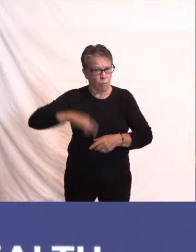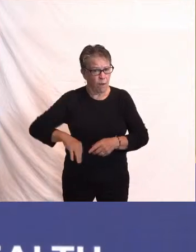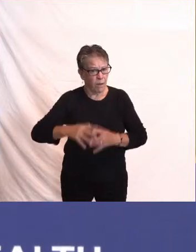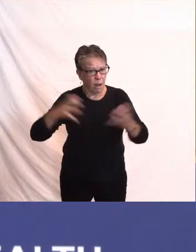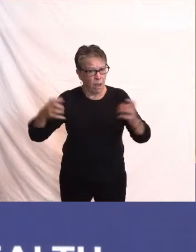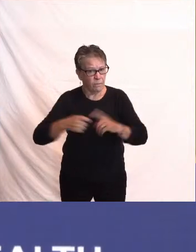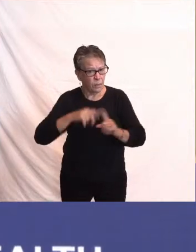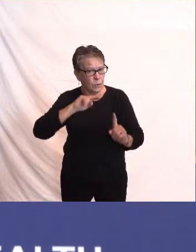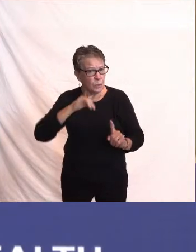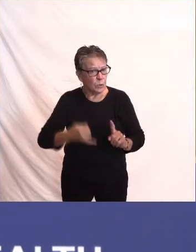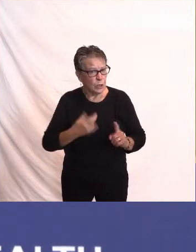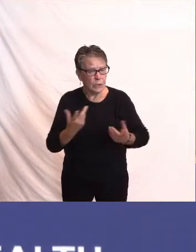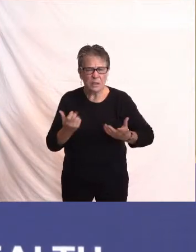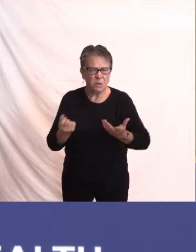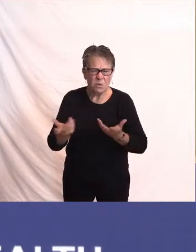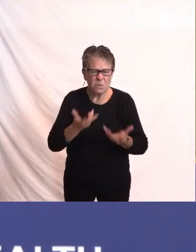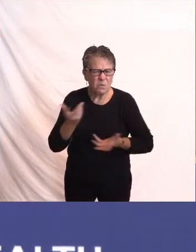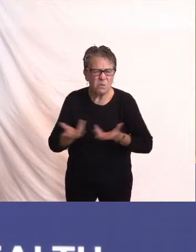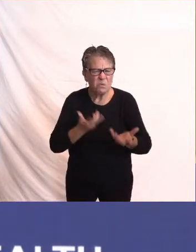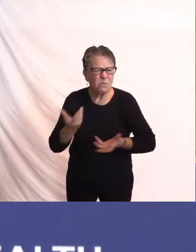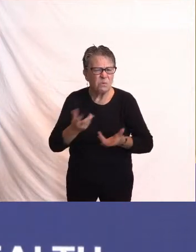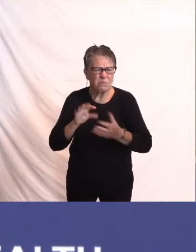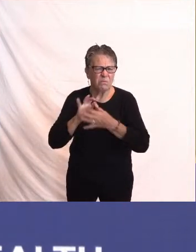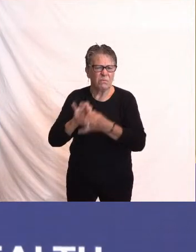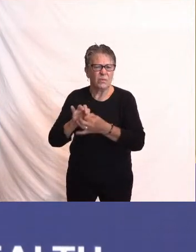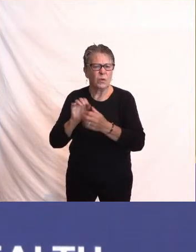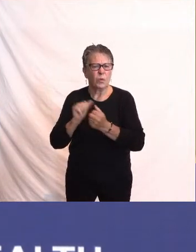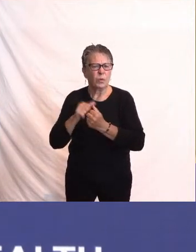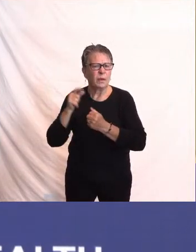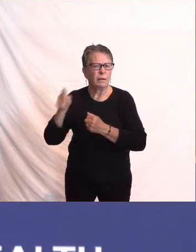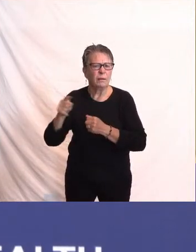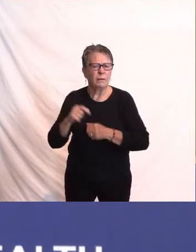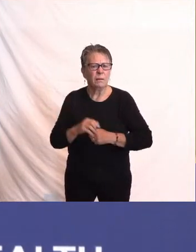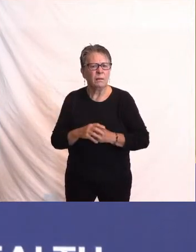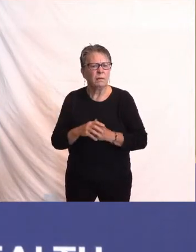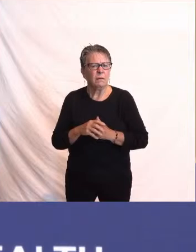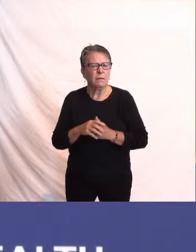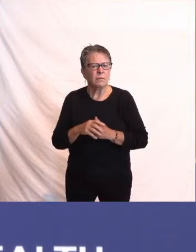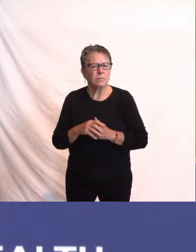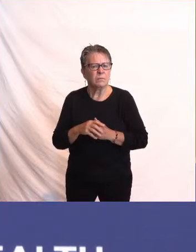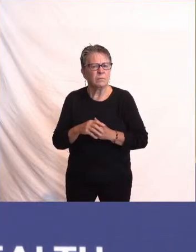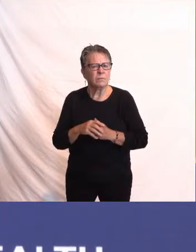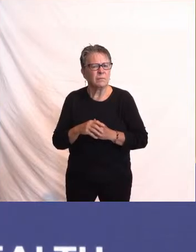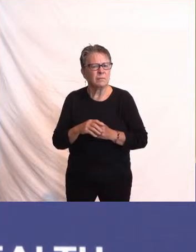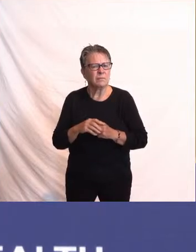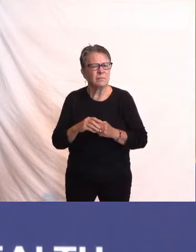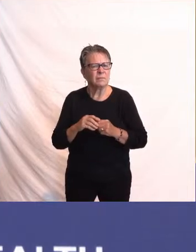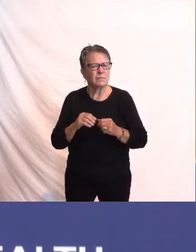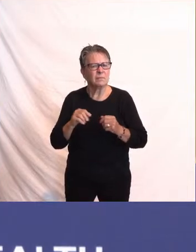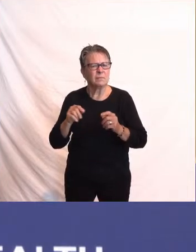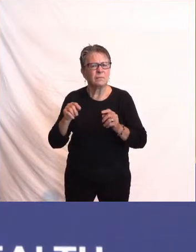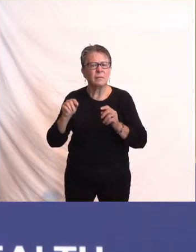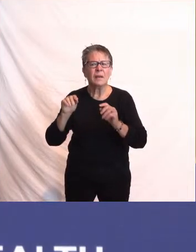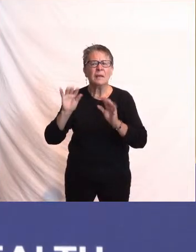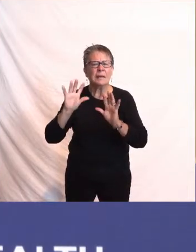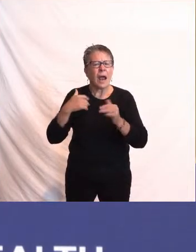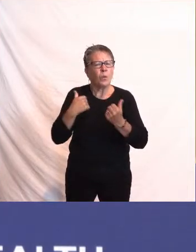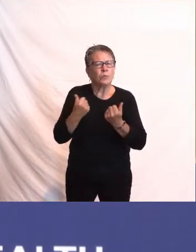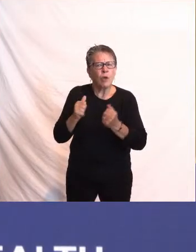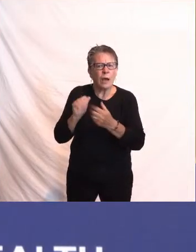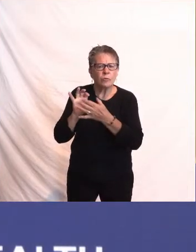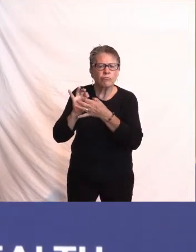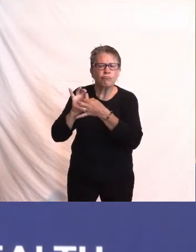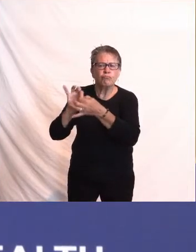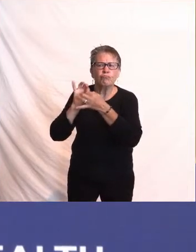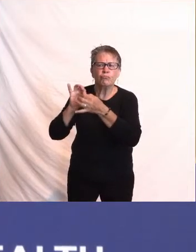we've taken or would take, and I hope we don't have to take them. We've got a good working relationship with New York. We do a lot more where we can find